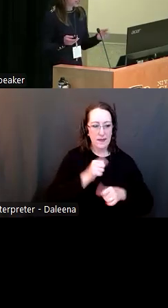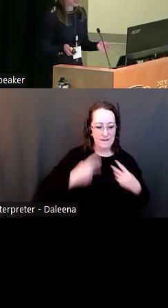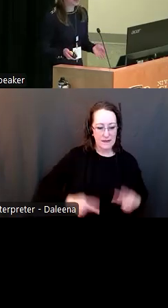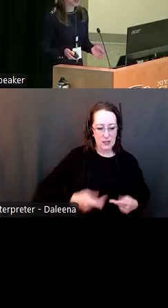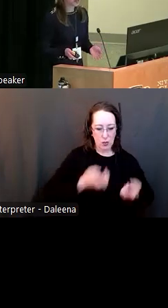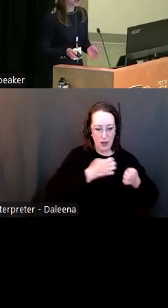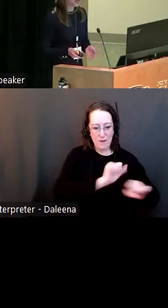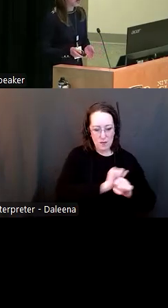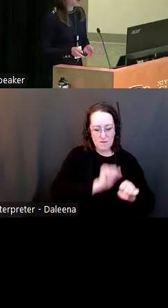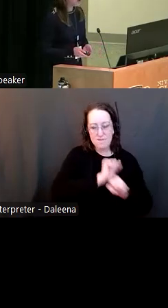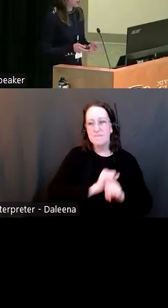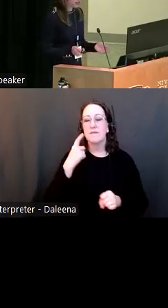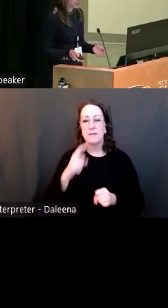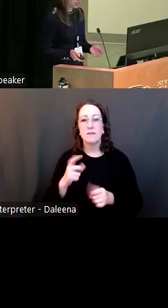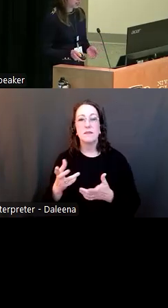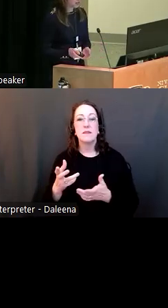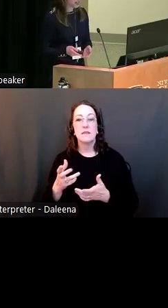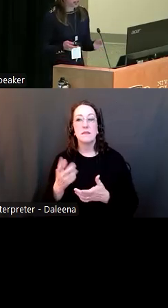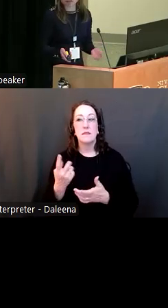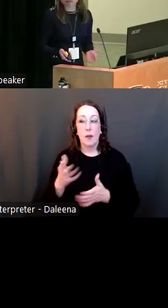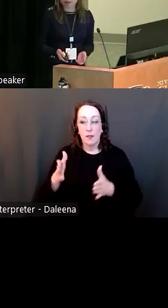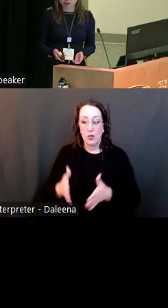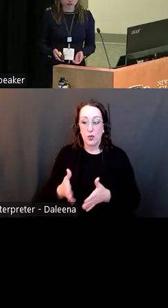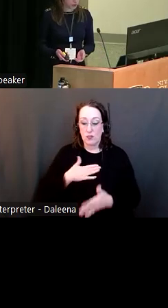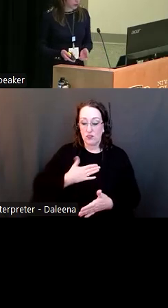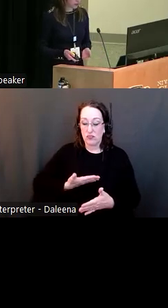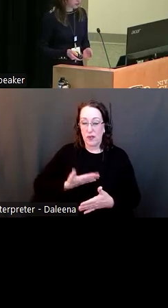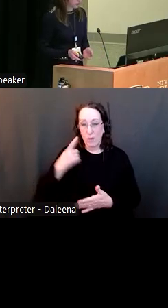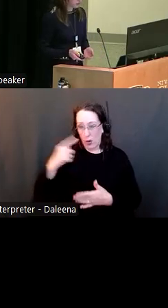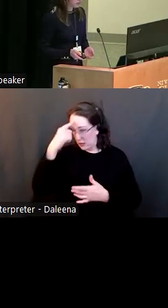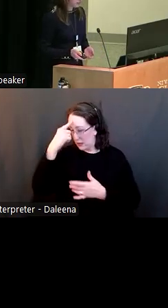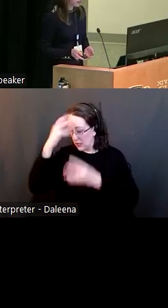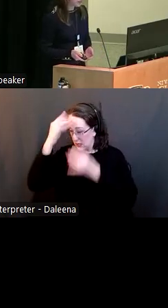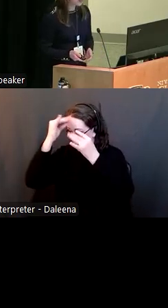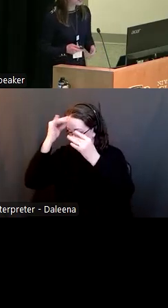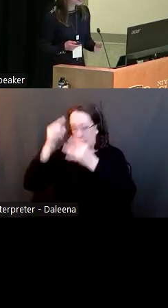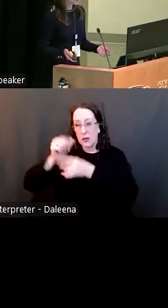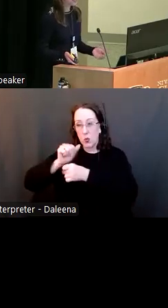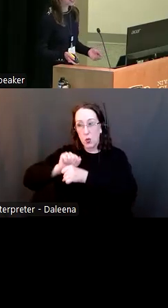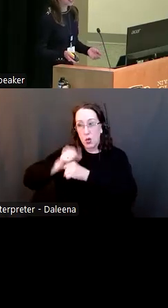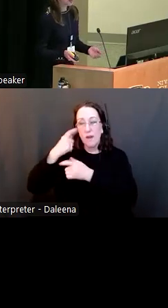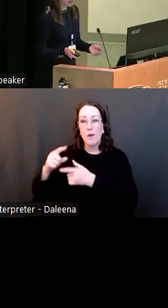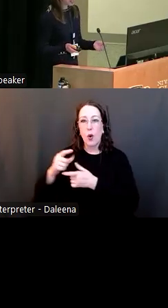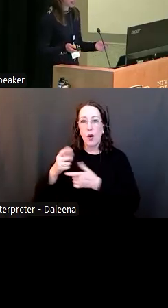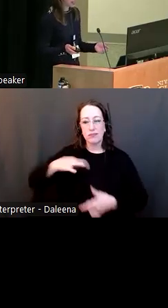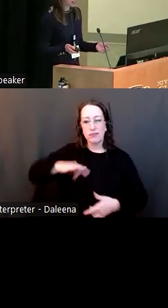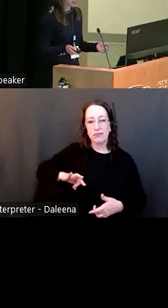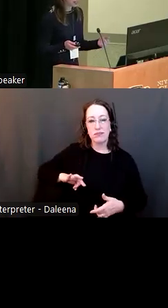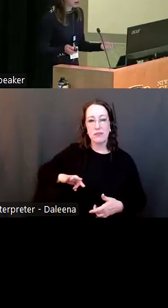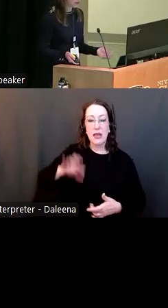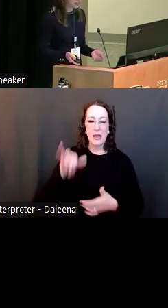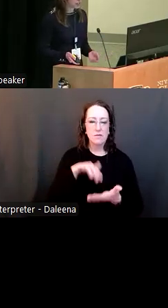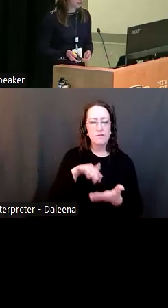was sensitive to one's willingness to expend cognitive effort for reward. So the study was conducted